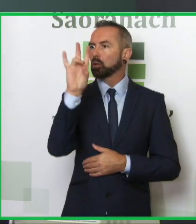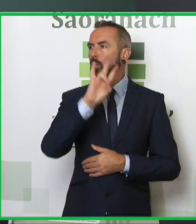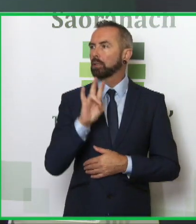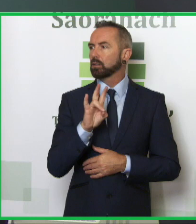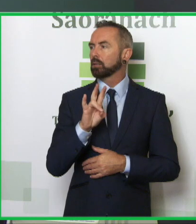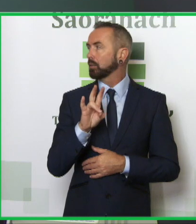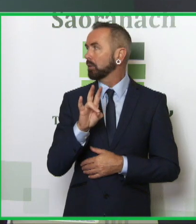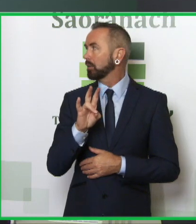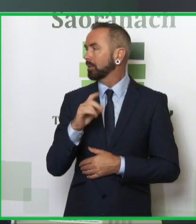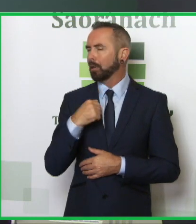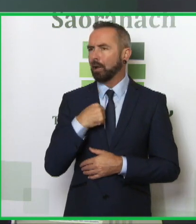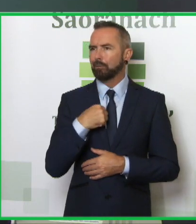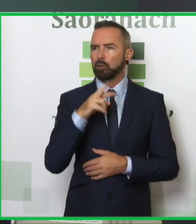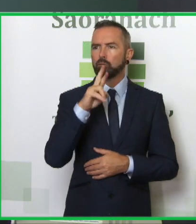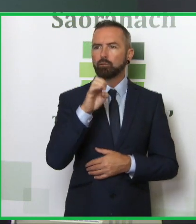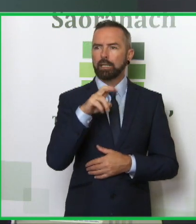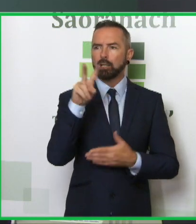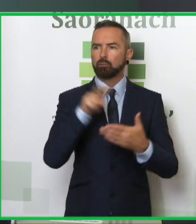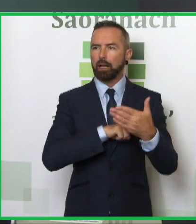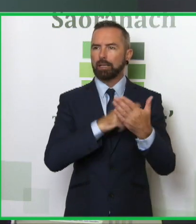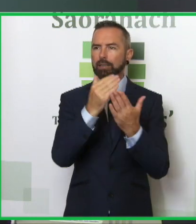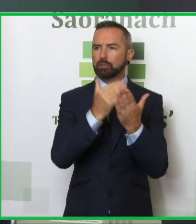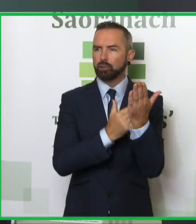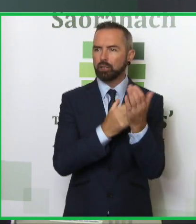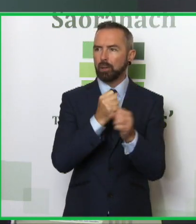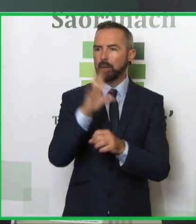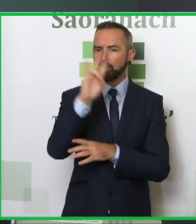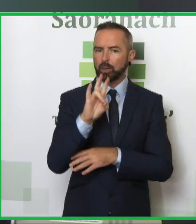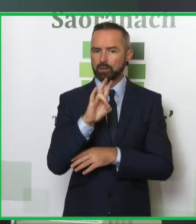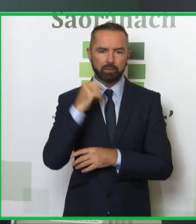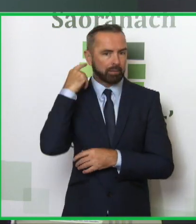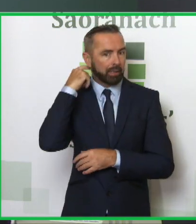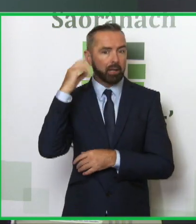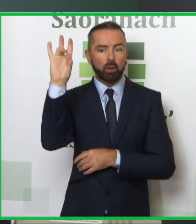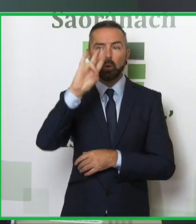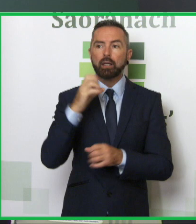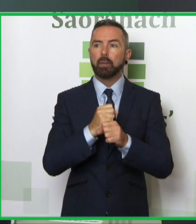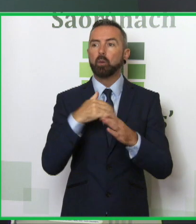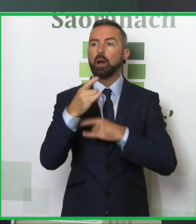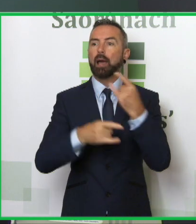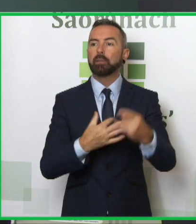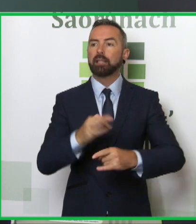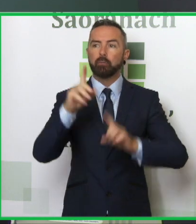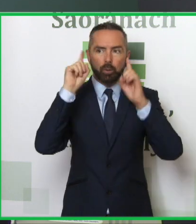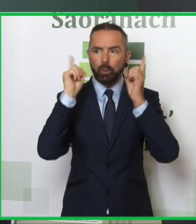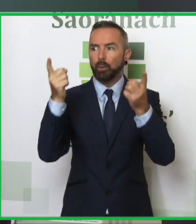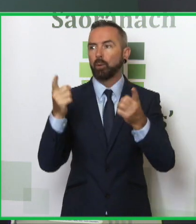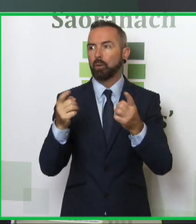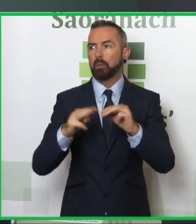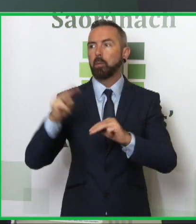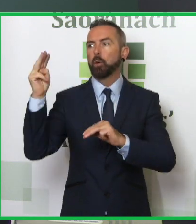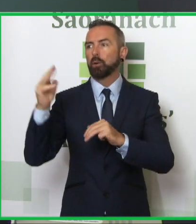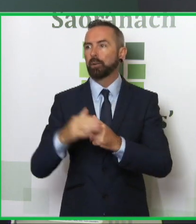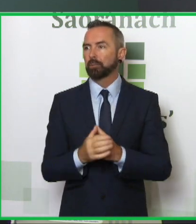now reread the proper instructions rather than just the question. The query was what happens if the don't knows are